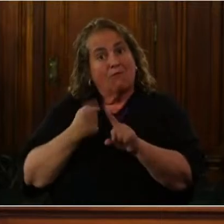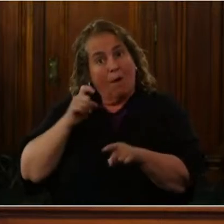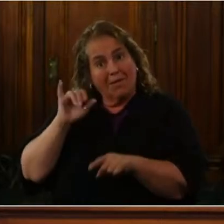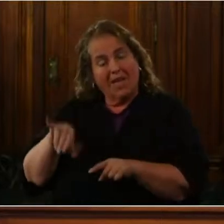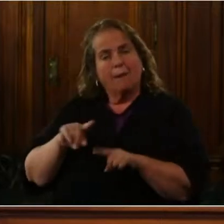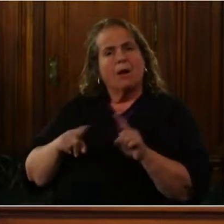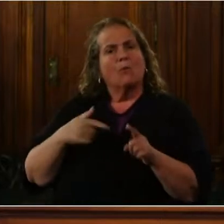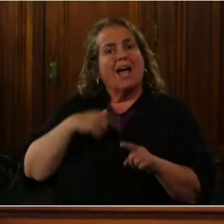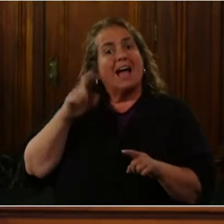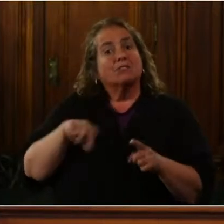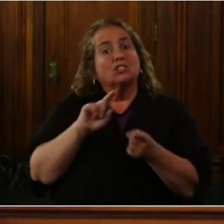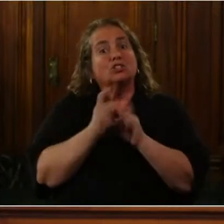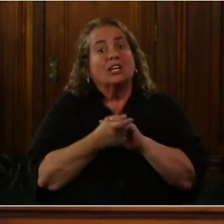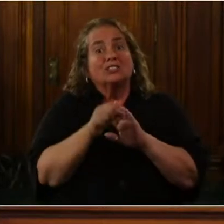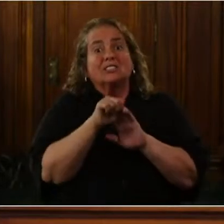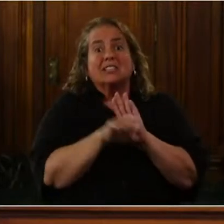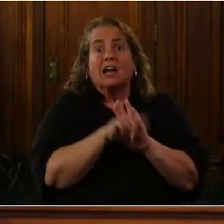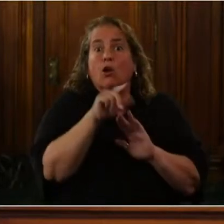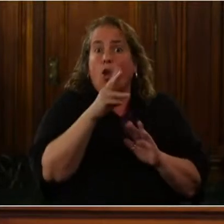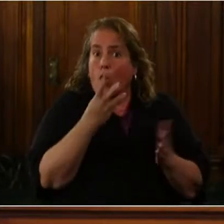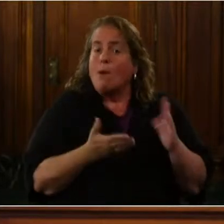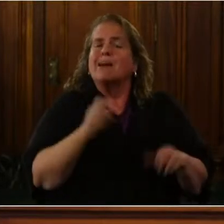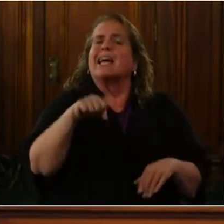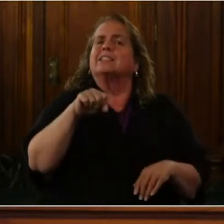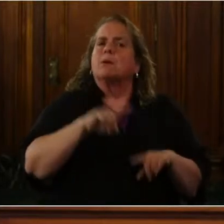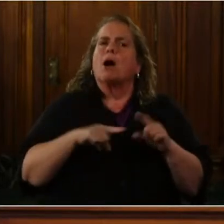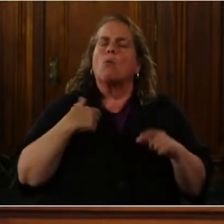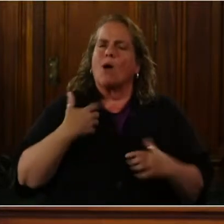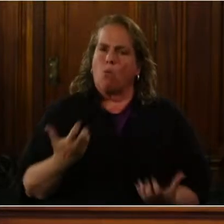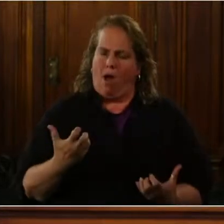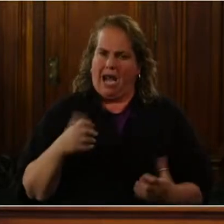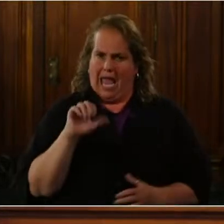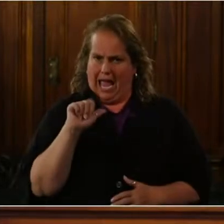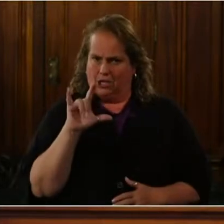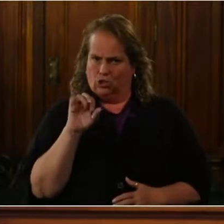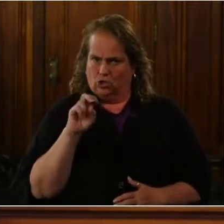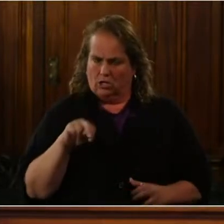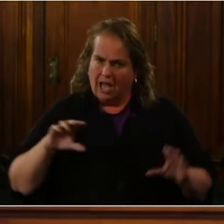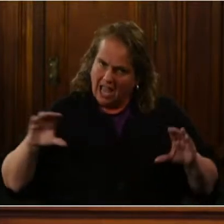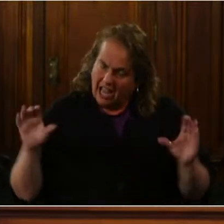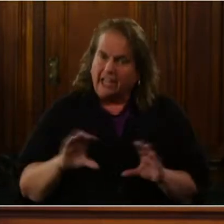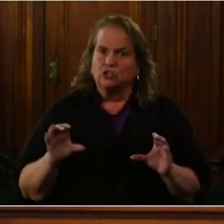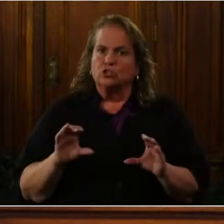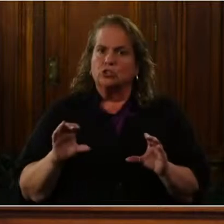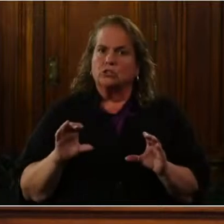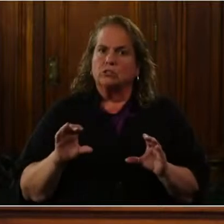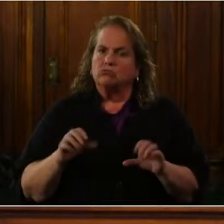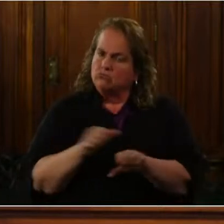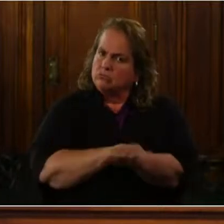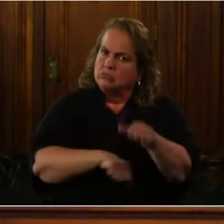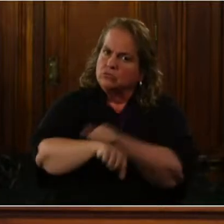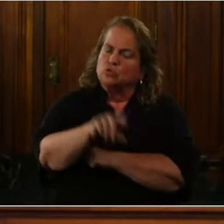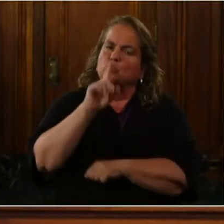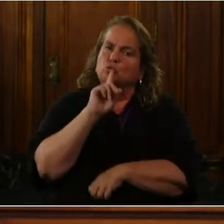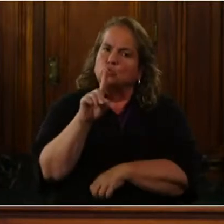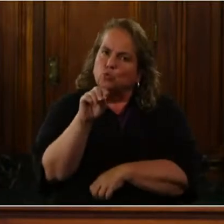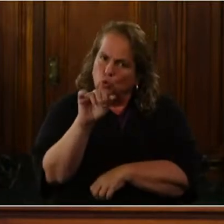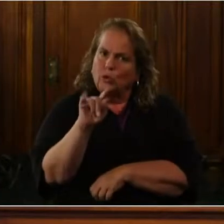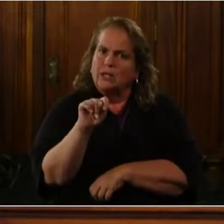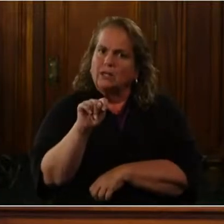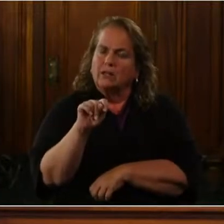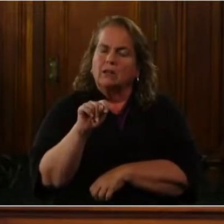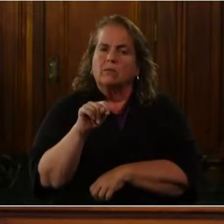change state law, but I want action. I mean, if we put all the right people in the room, where the money's coming from, who can provide the services,